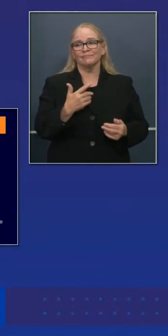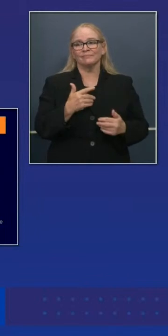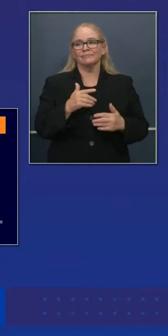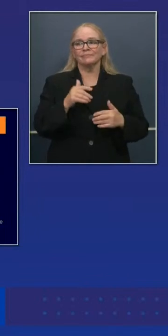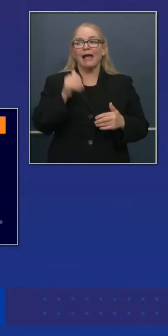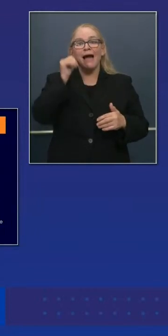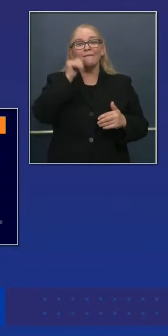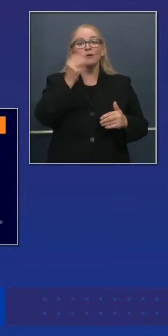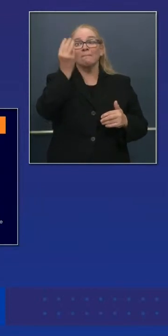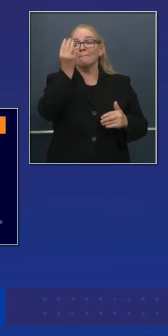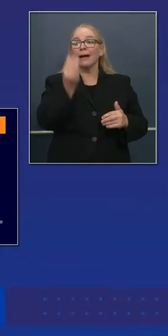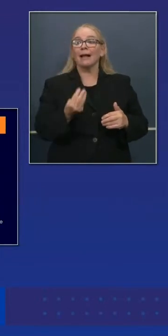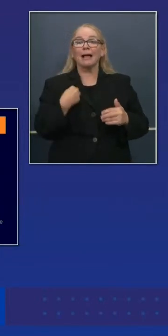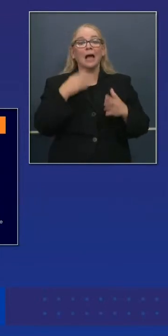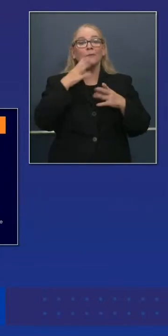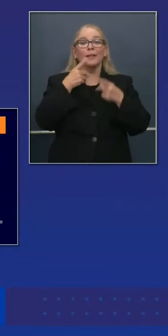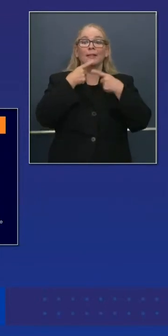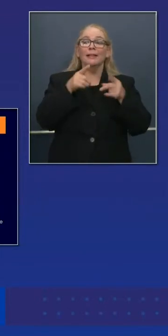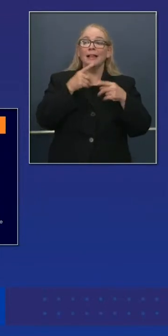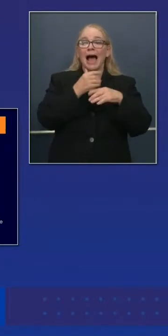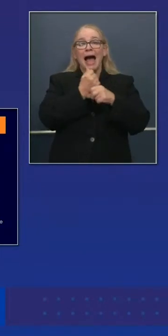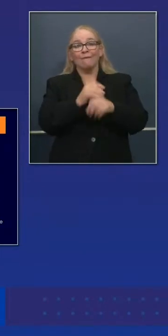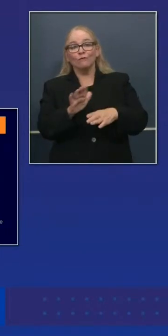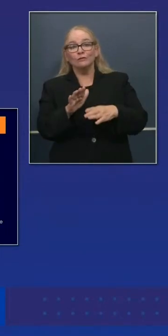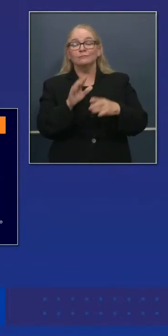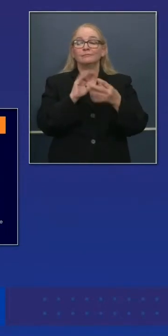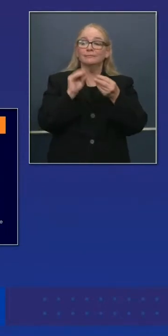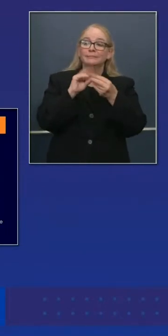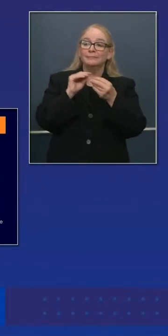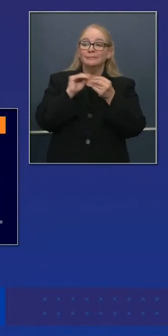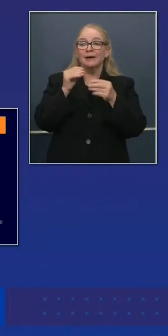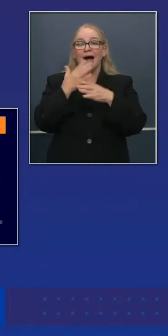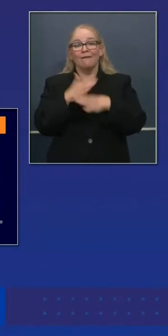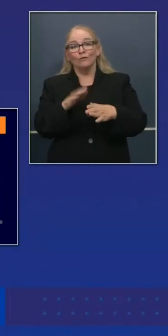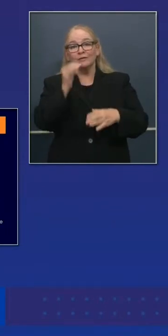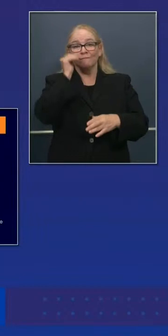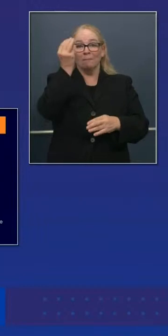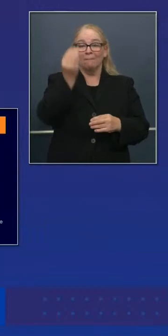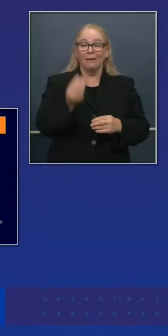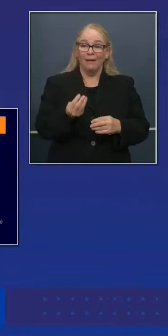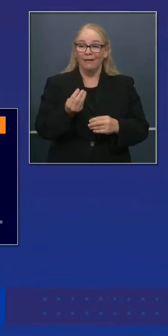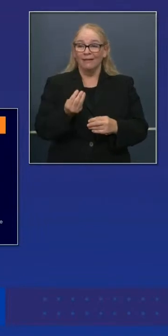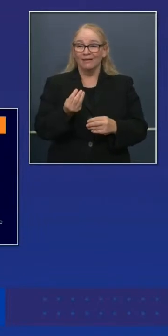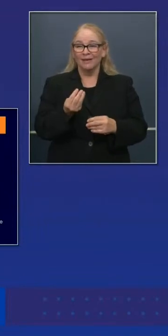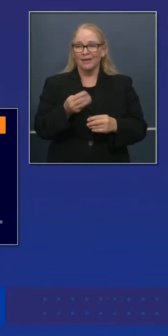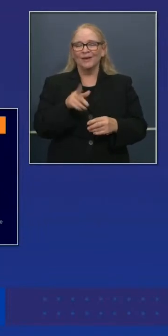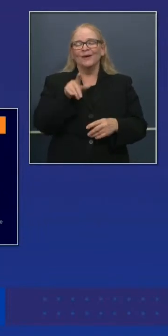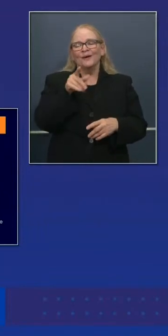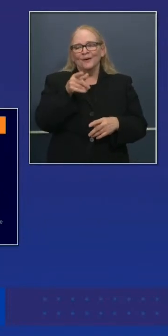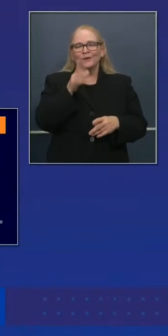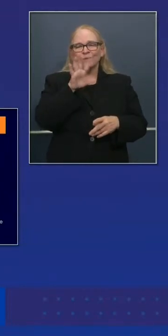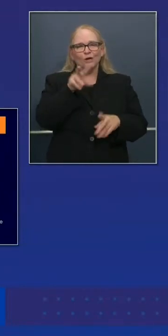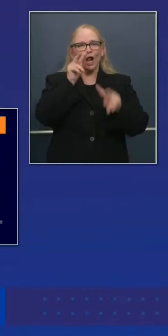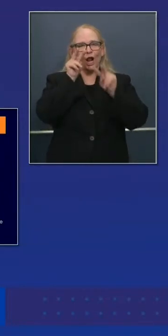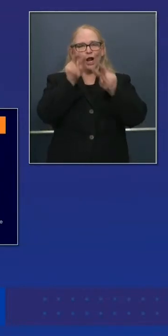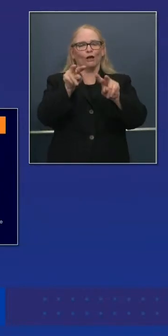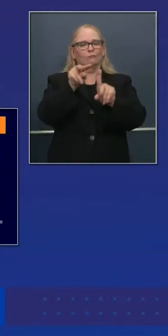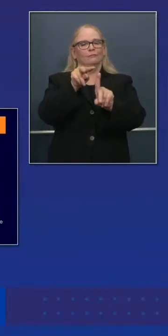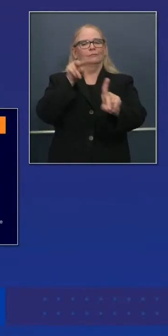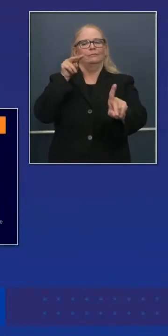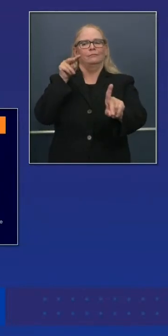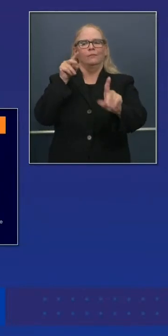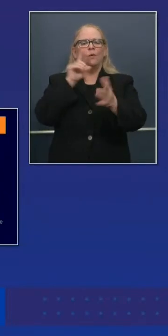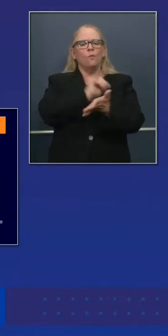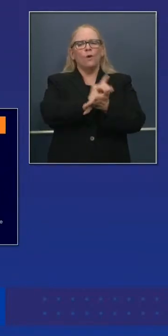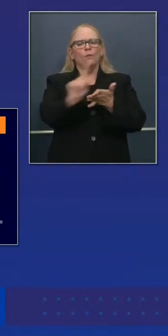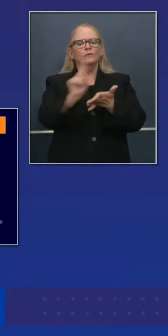particular related to the death numbers, not just look at one data point, look at the larger 7, 14-day trends.